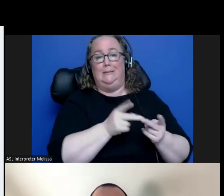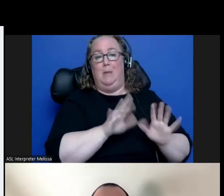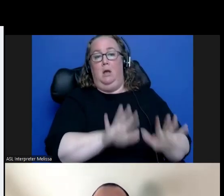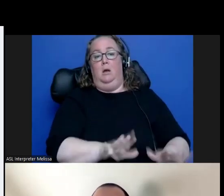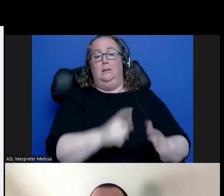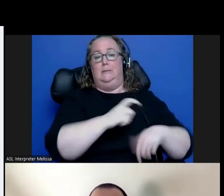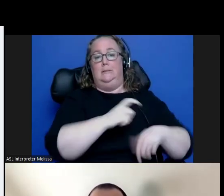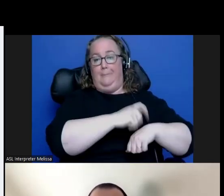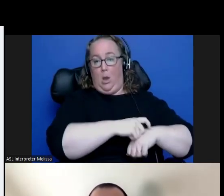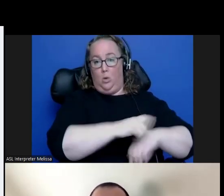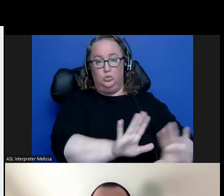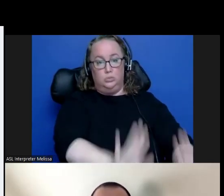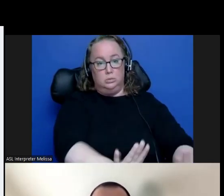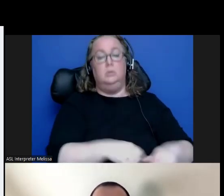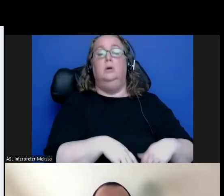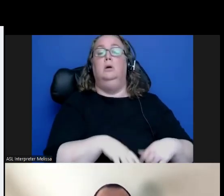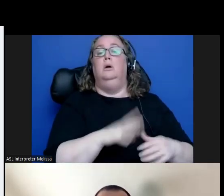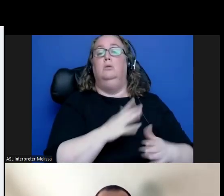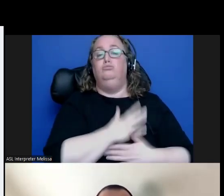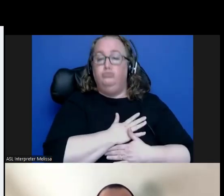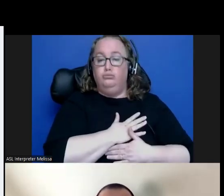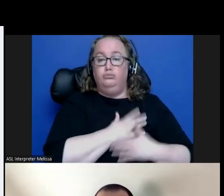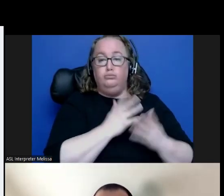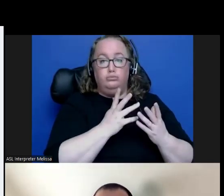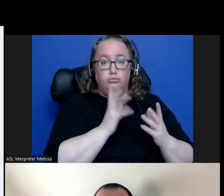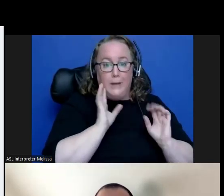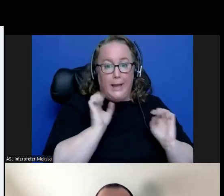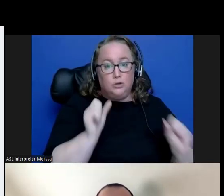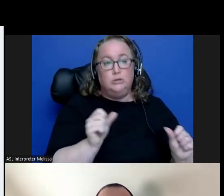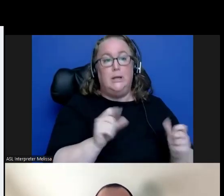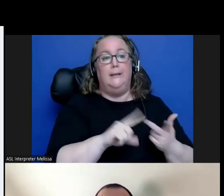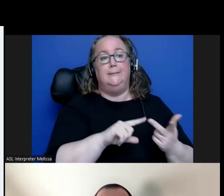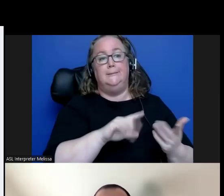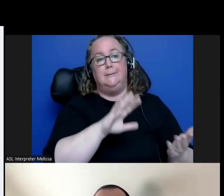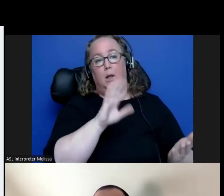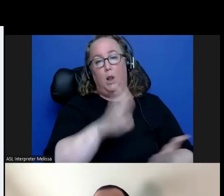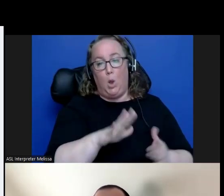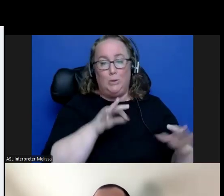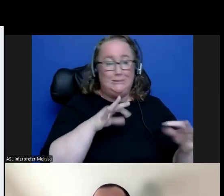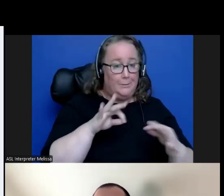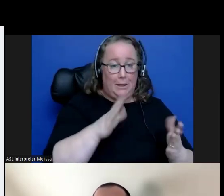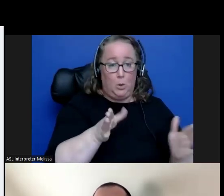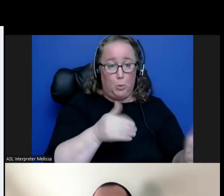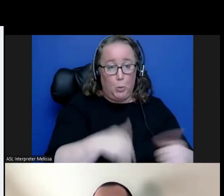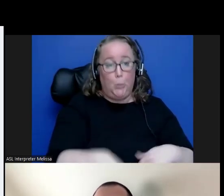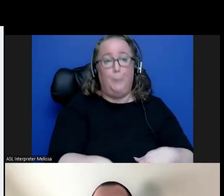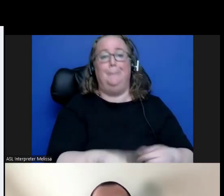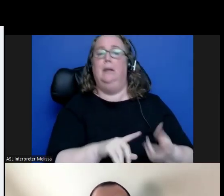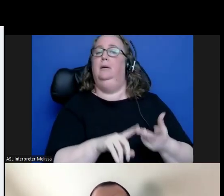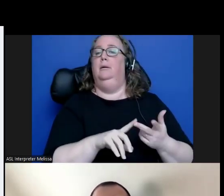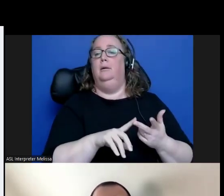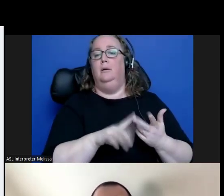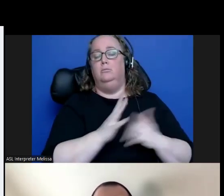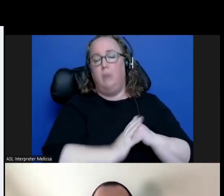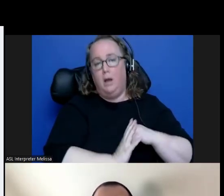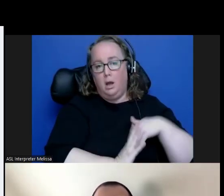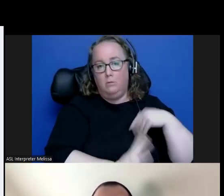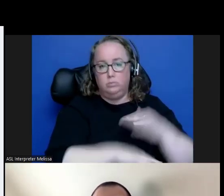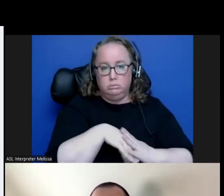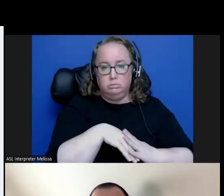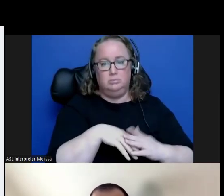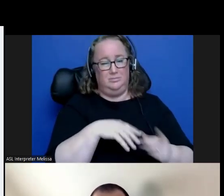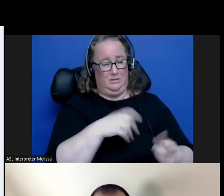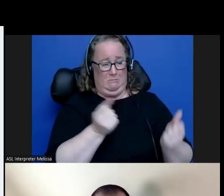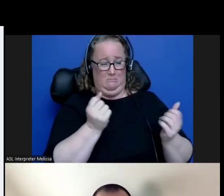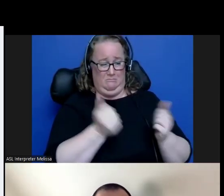comfort room, being offered PRN or voluntary medication, etc. Many options are